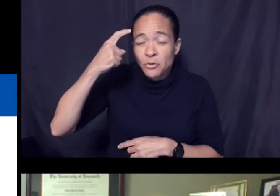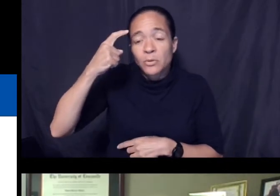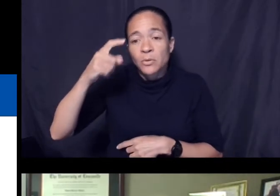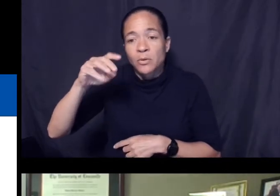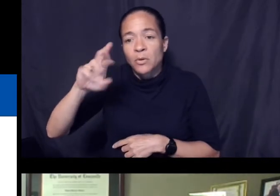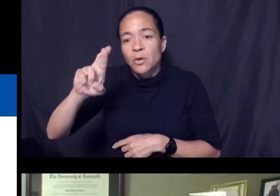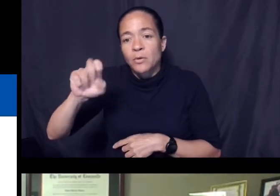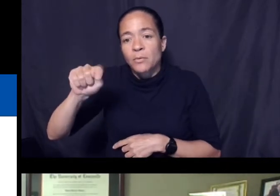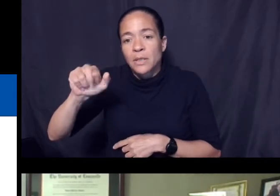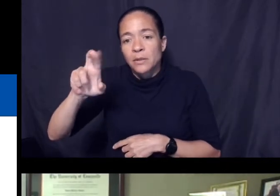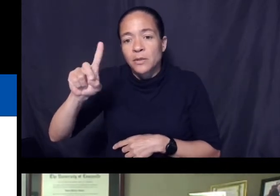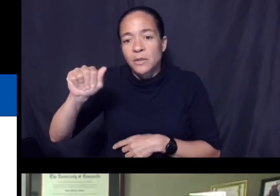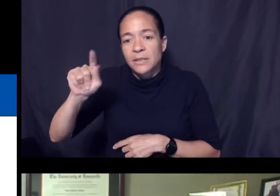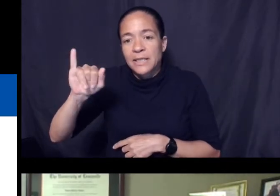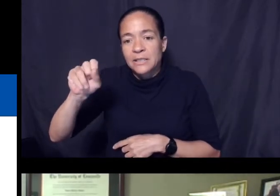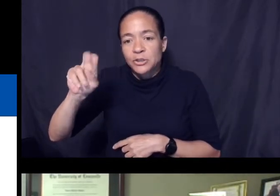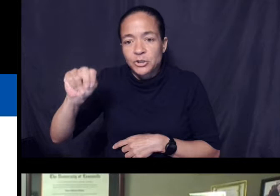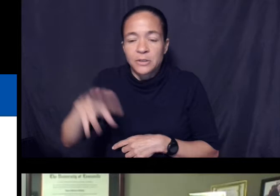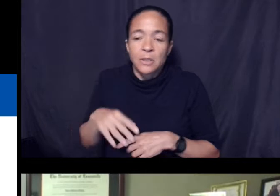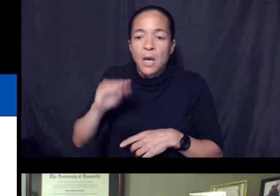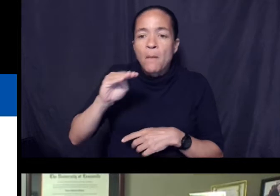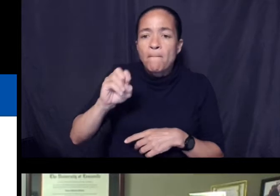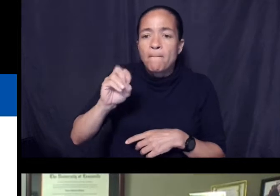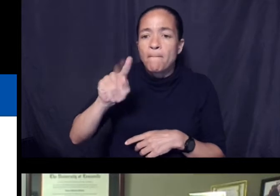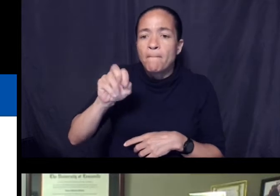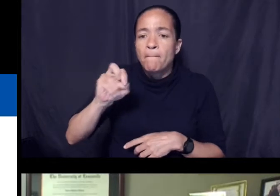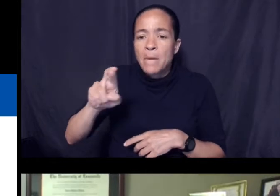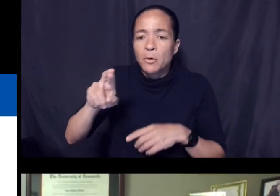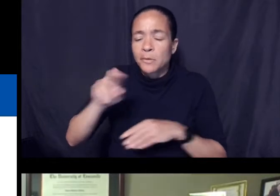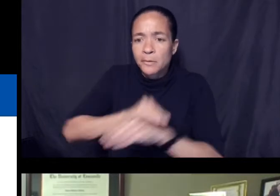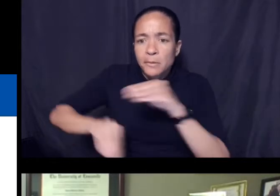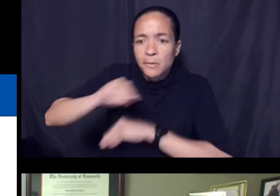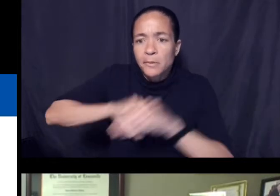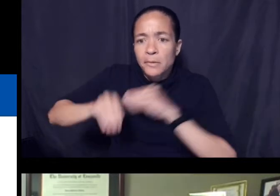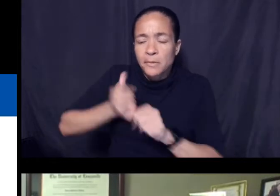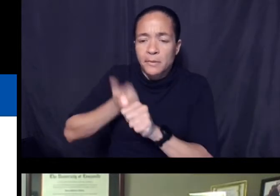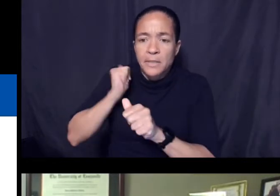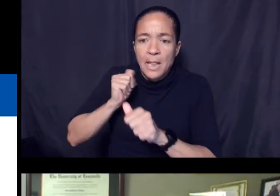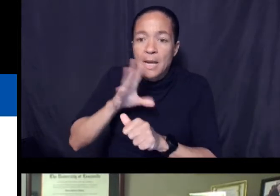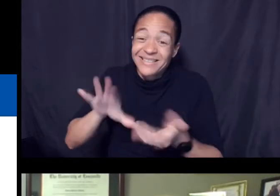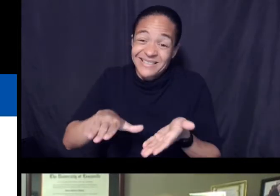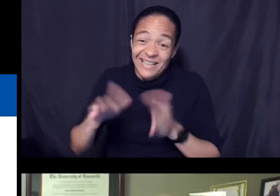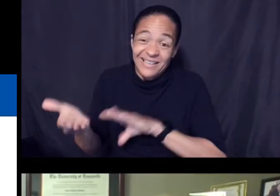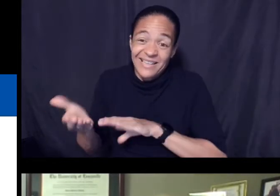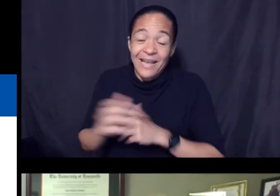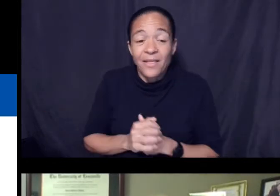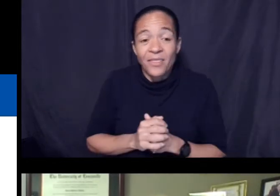motor disabilities, seizures, and even death. And so these